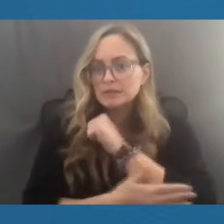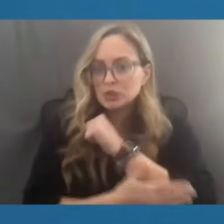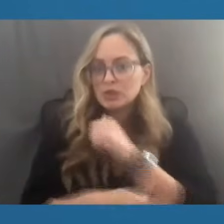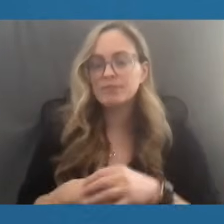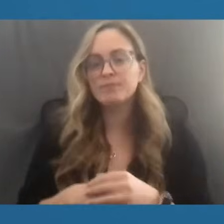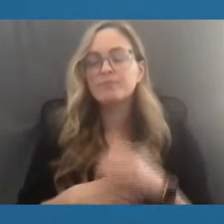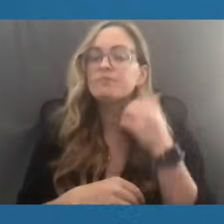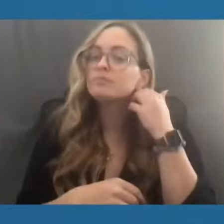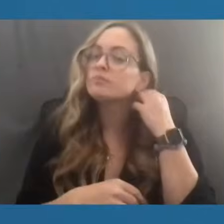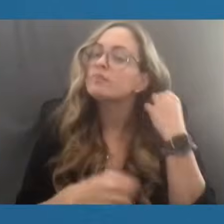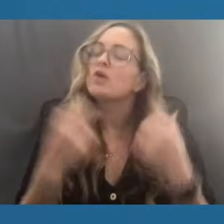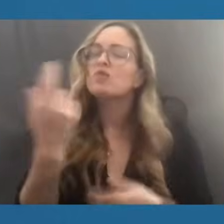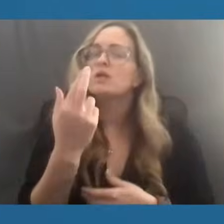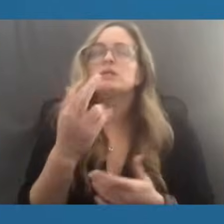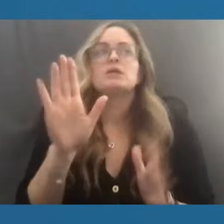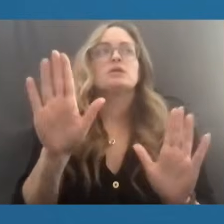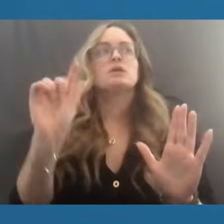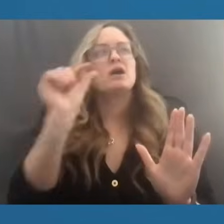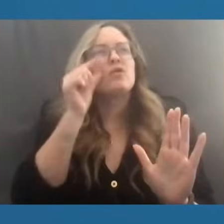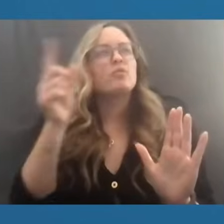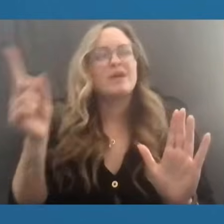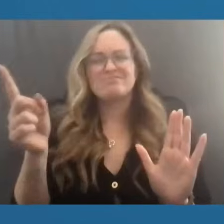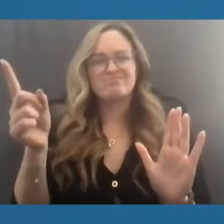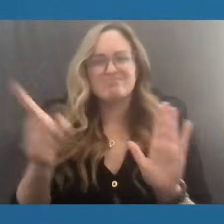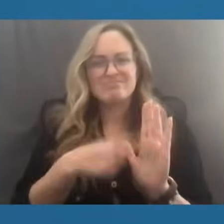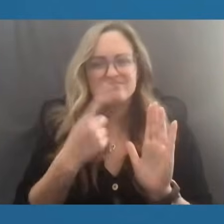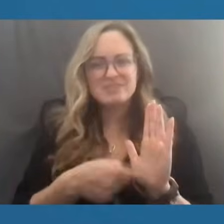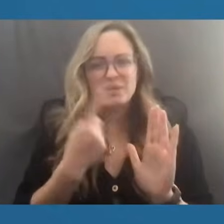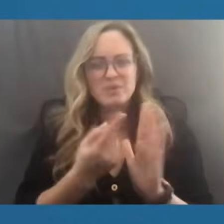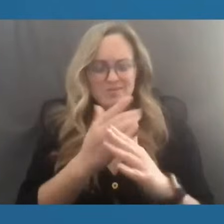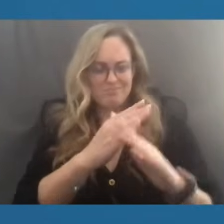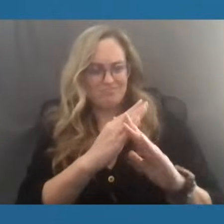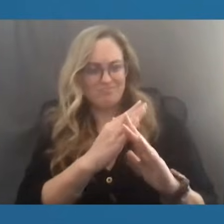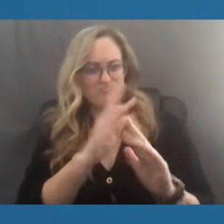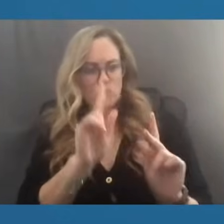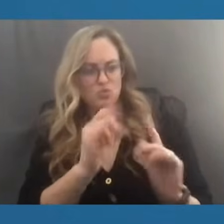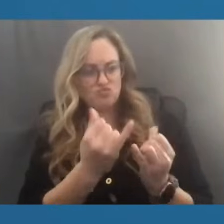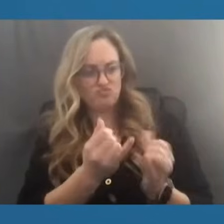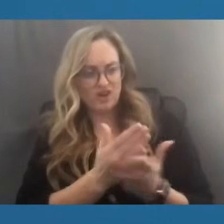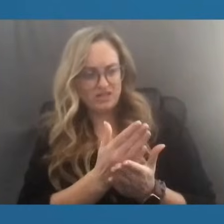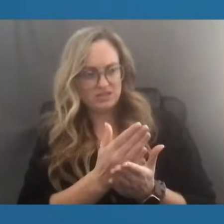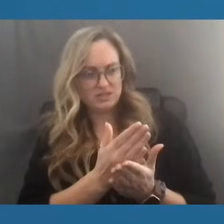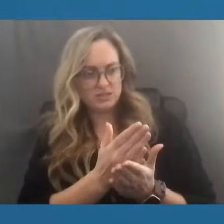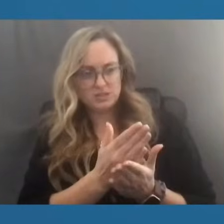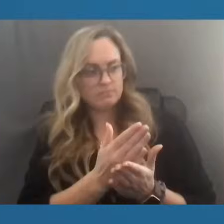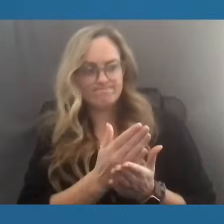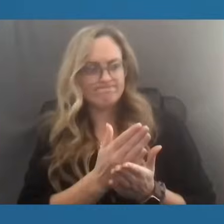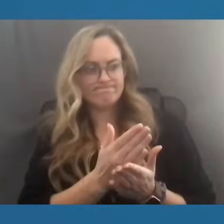And realizing that government sometimes stands in the way of those individual rights.